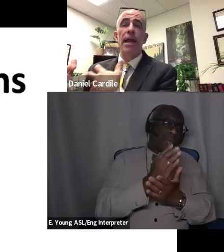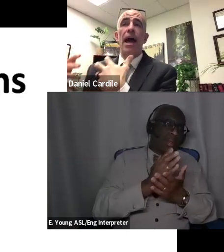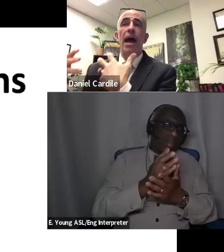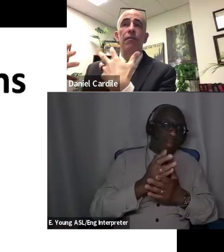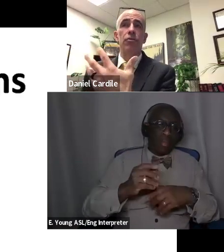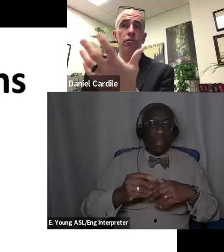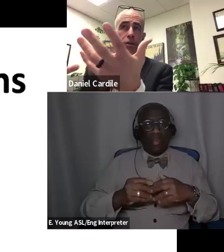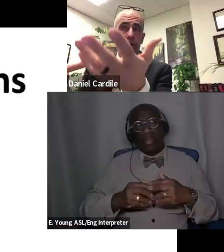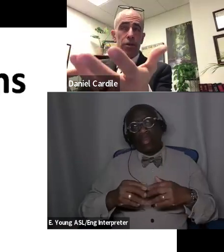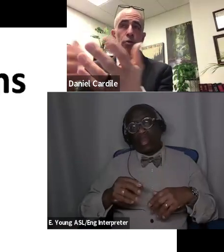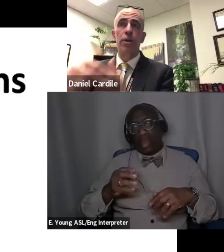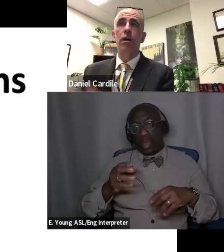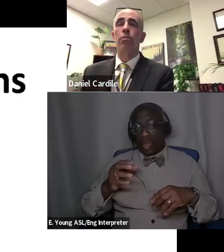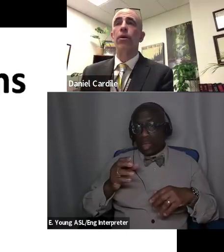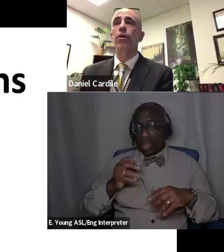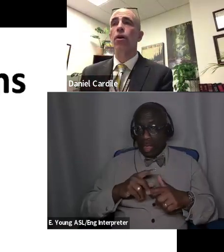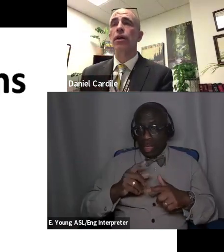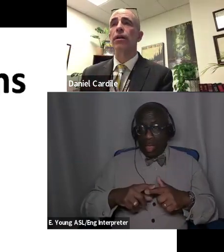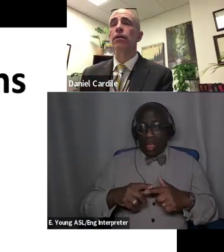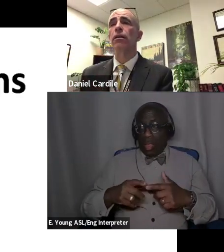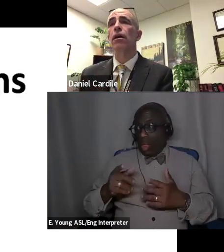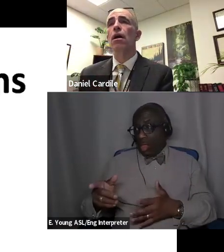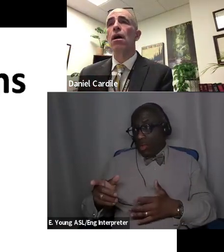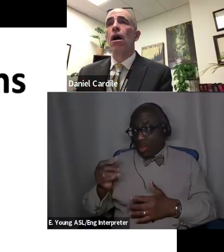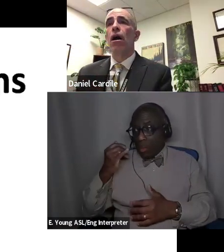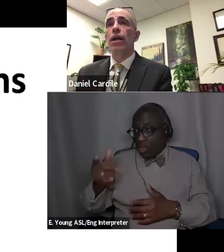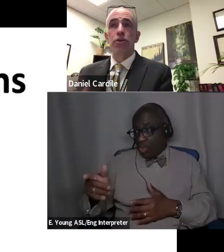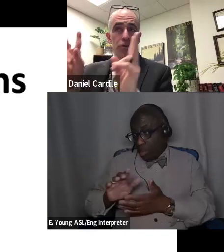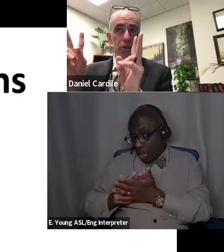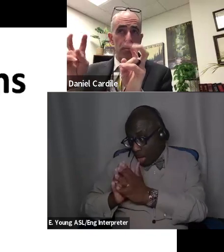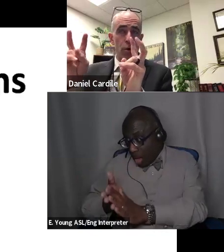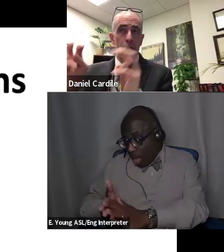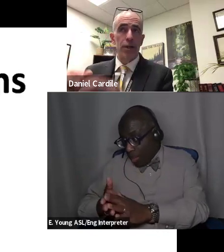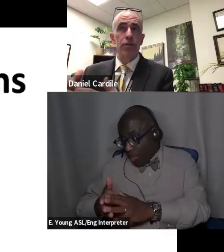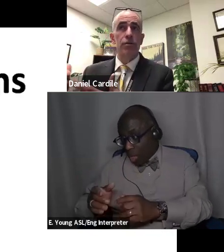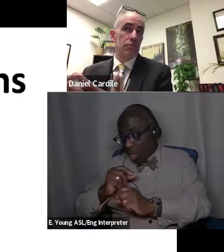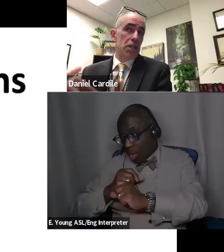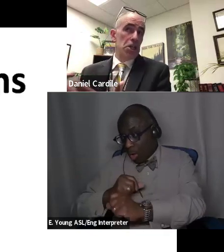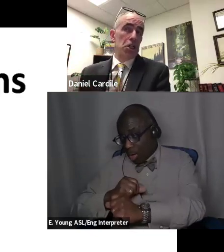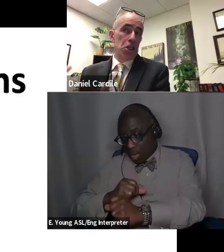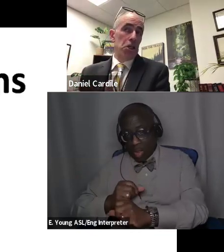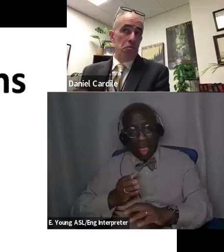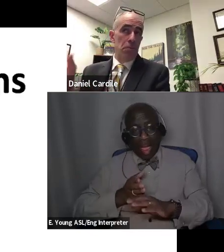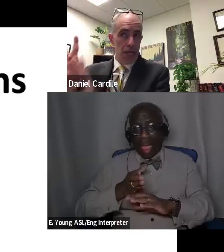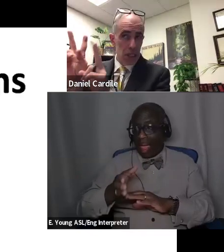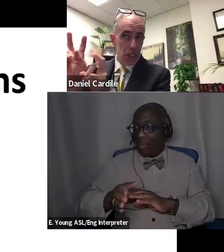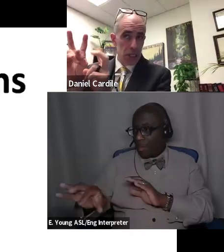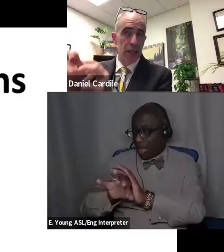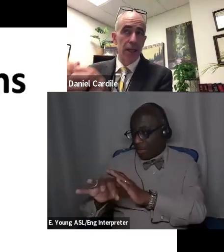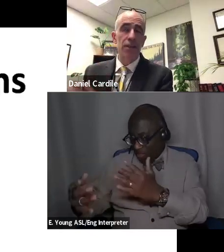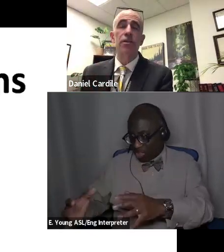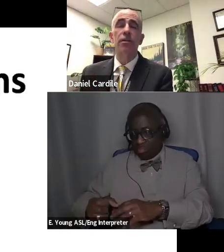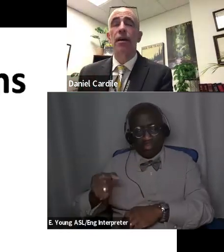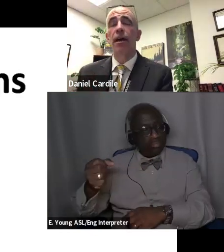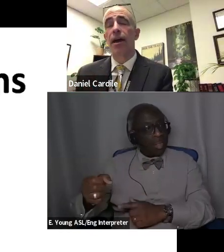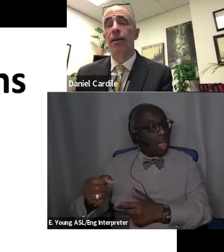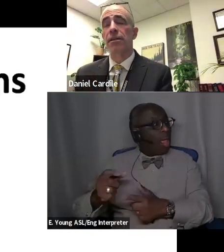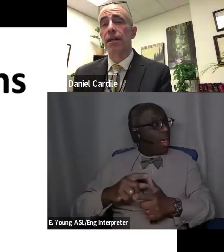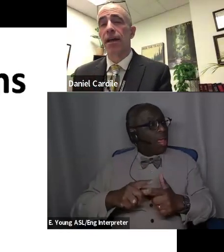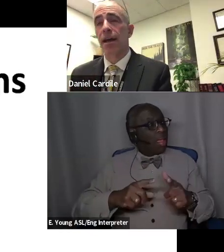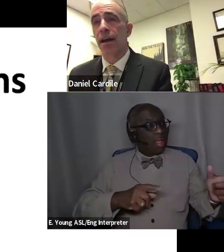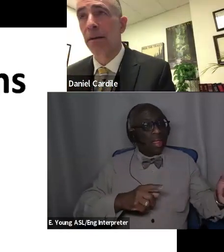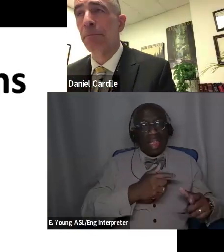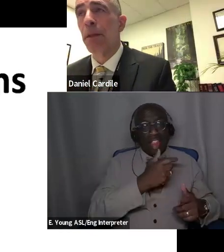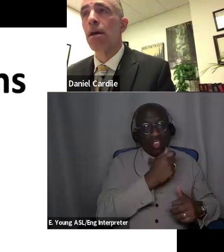post-appointment, meaning after you become the guardian, interested parties technically remain in the case